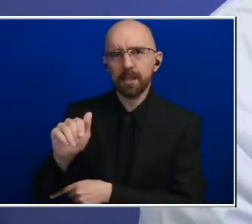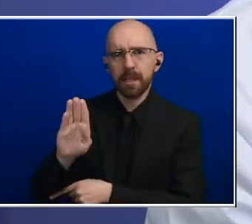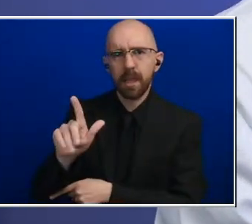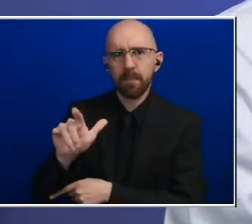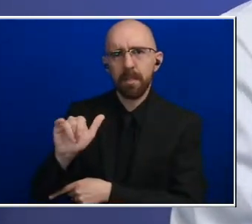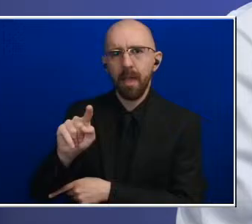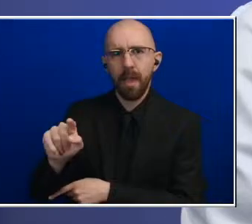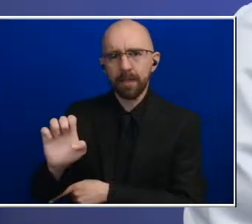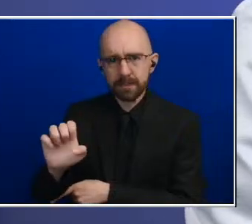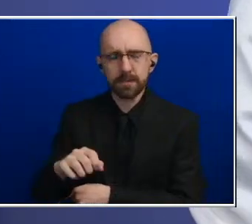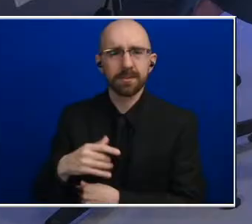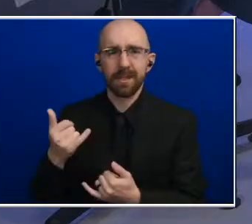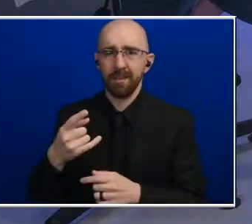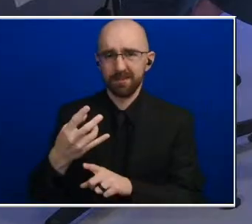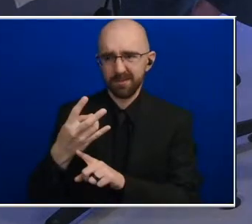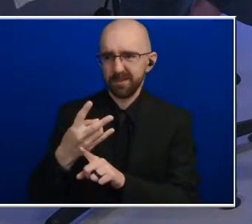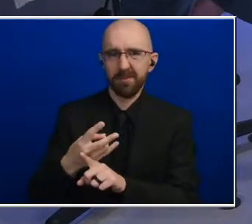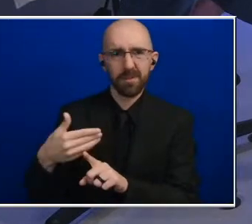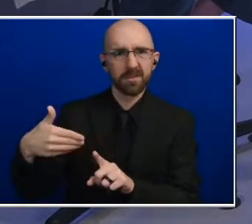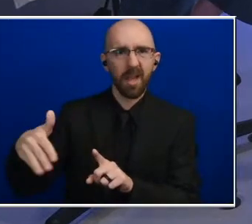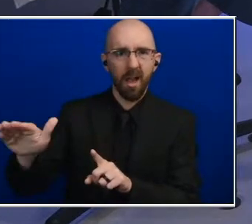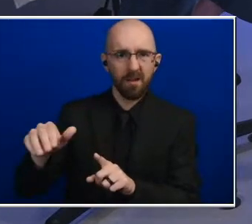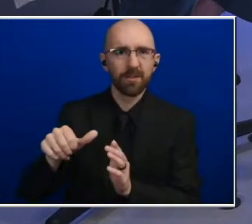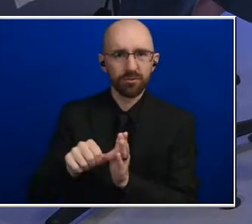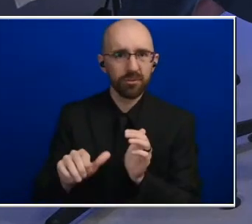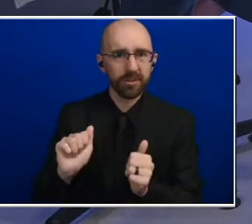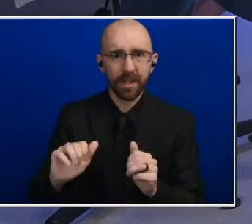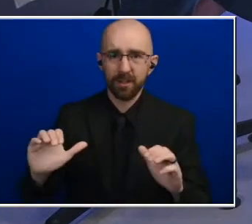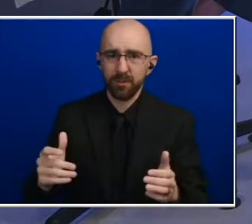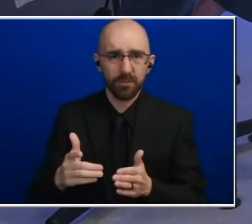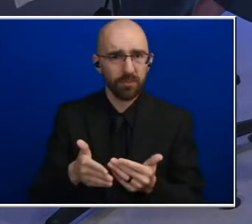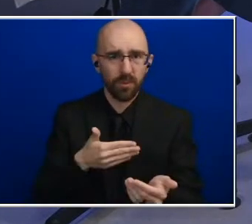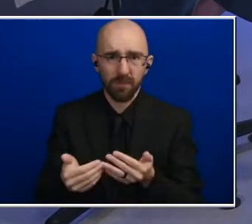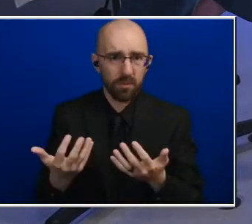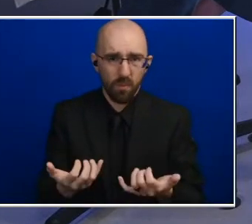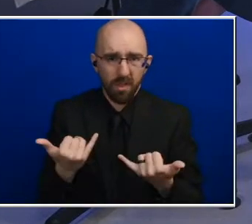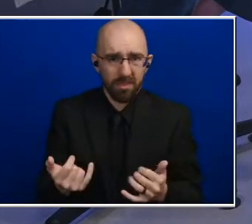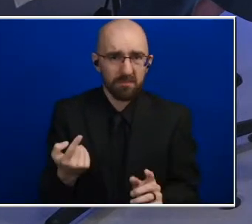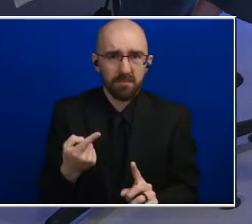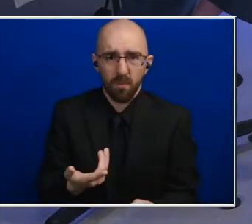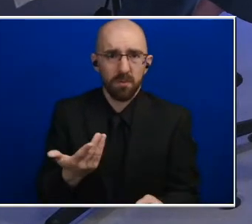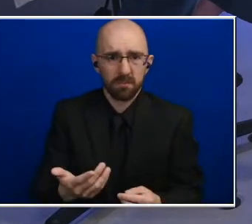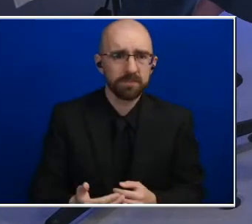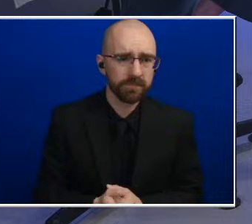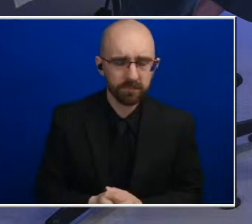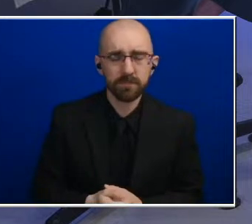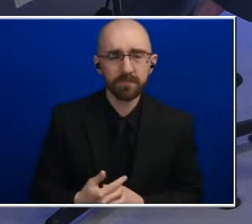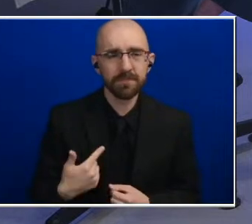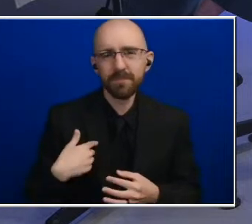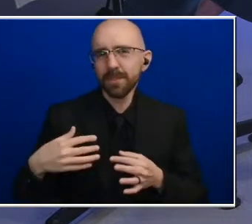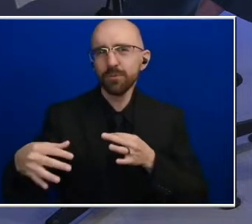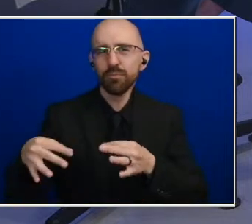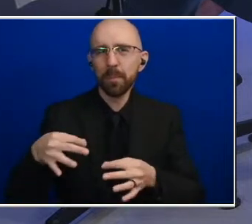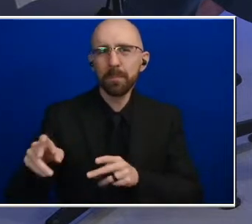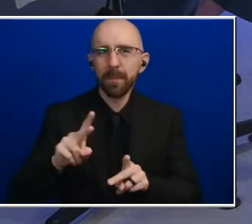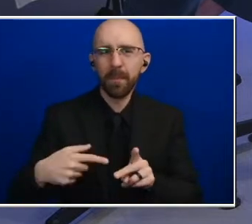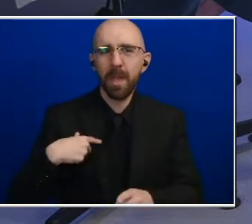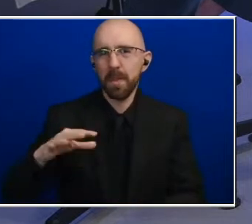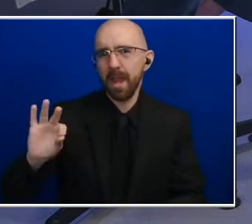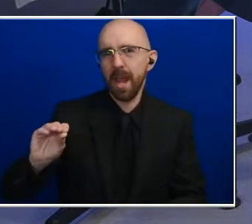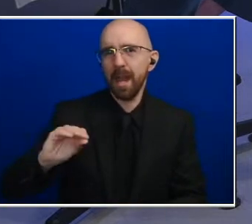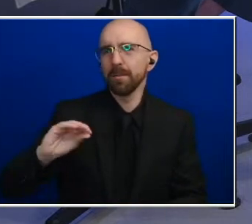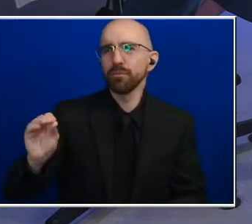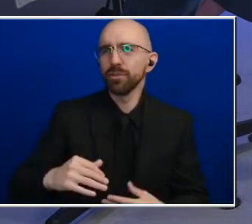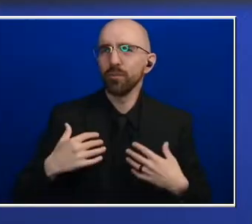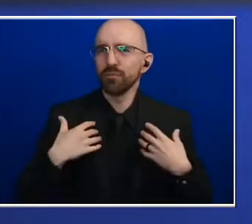months out, right? Yeah. And so you can kind of do anything you want at this point. I describe to people I'm 90% recovered, right?